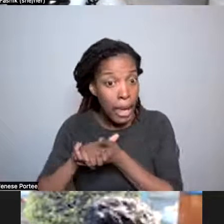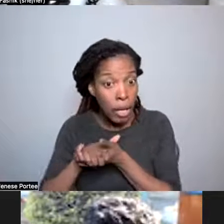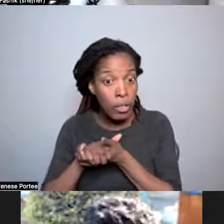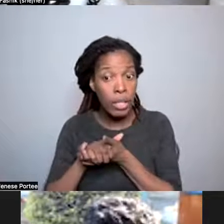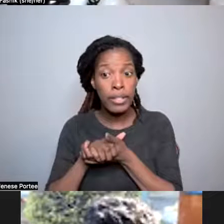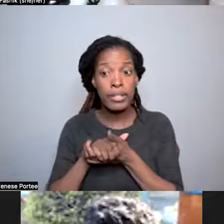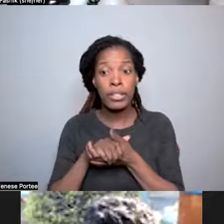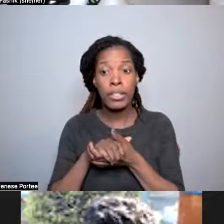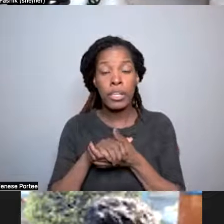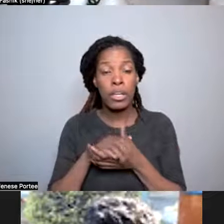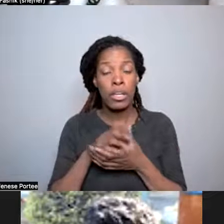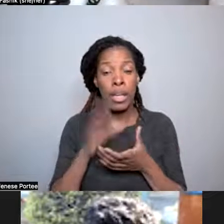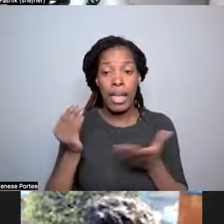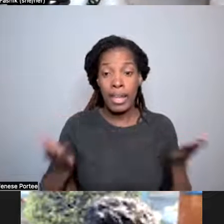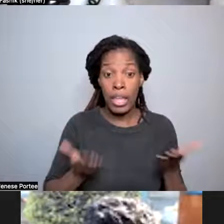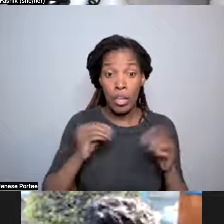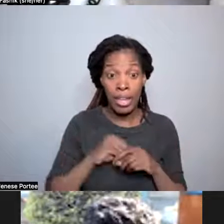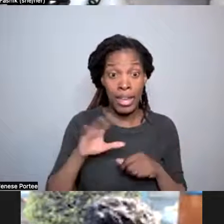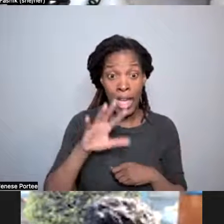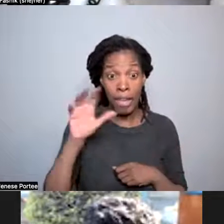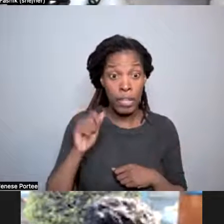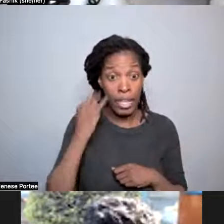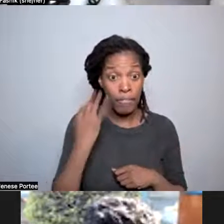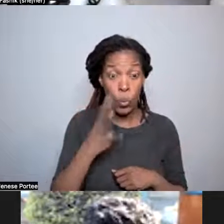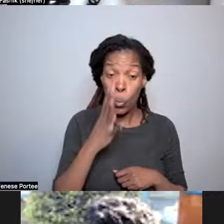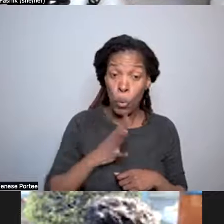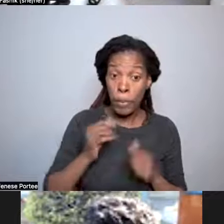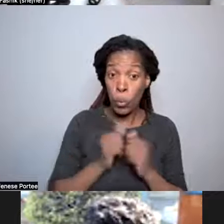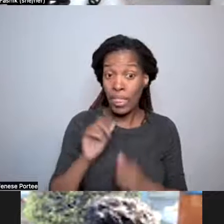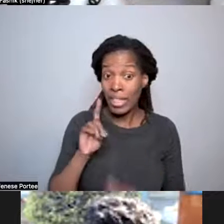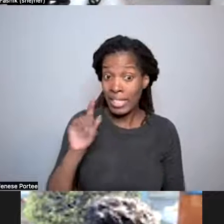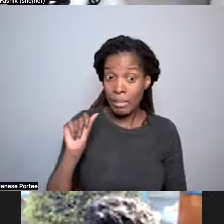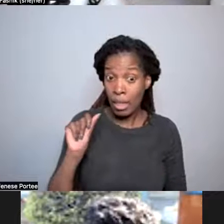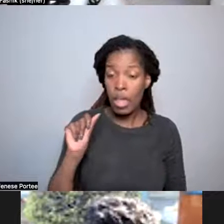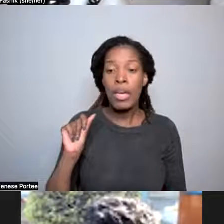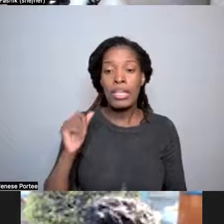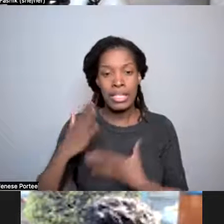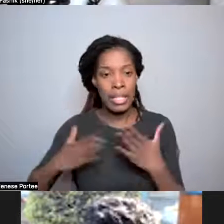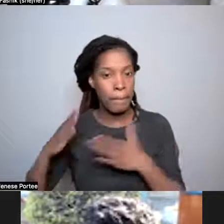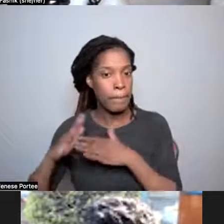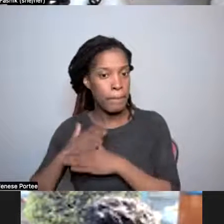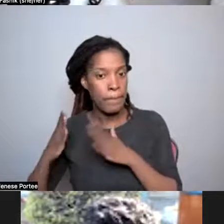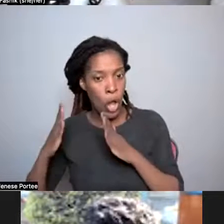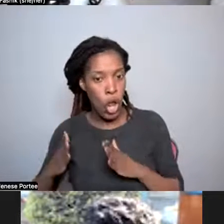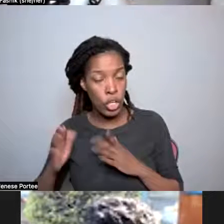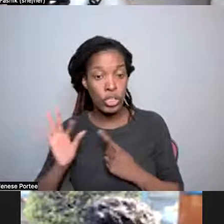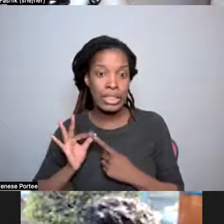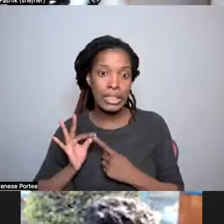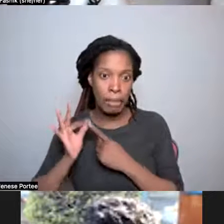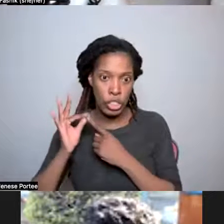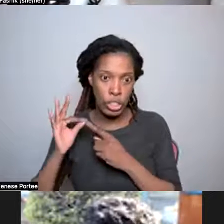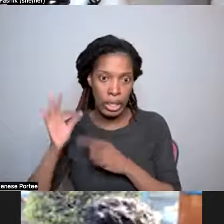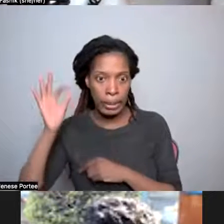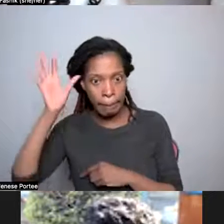then here in Africa, when you are a woman with a disability, there are some myths, especially